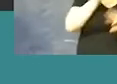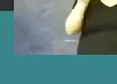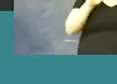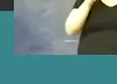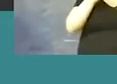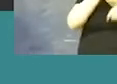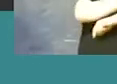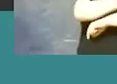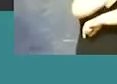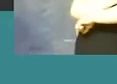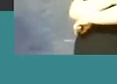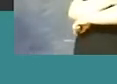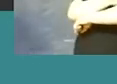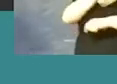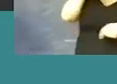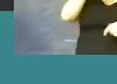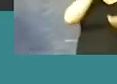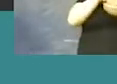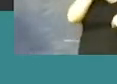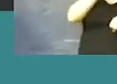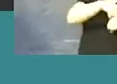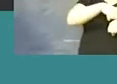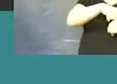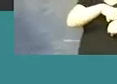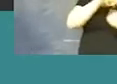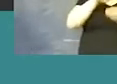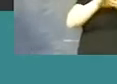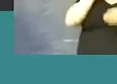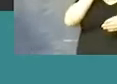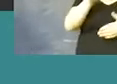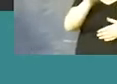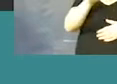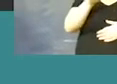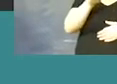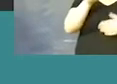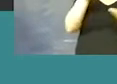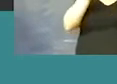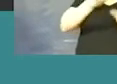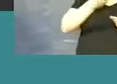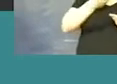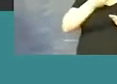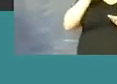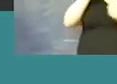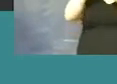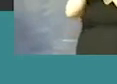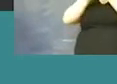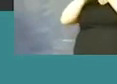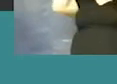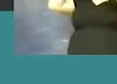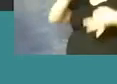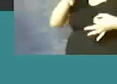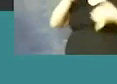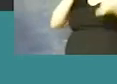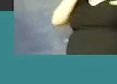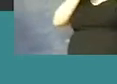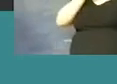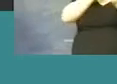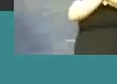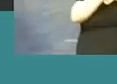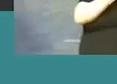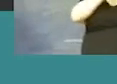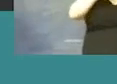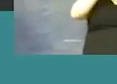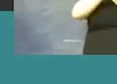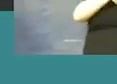not receiving vaccines at this time. The state decides who gets the doses. So right now we're working with our community partners to connect our